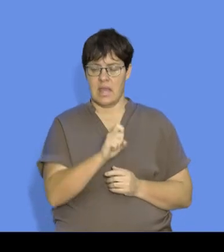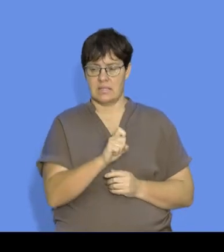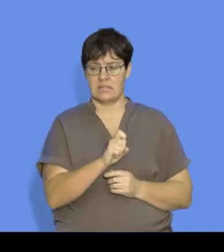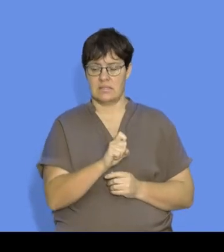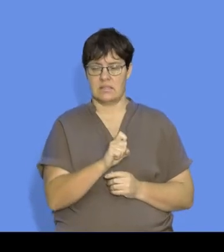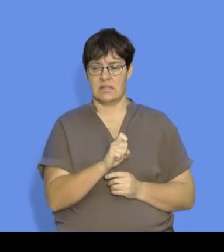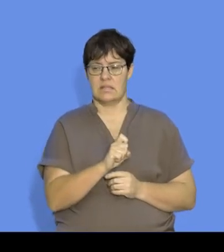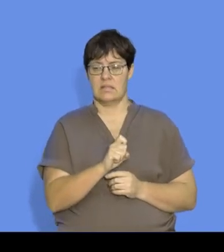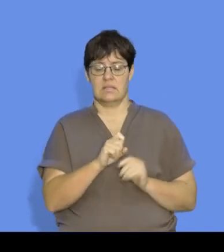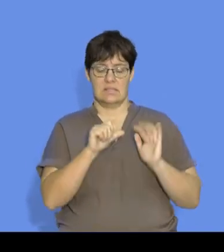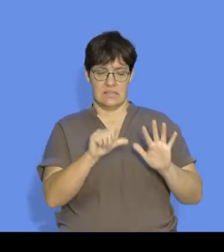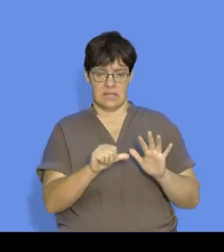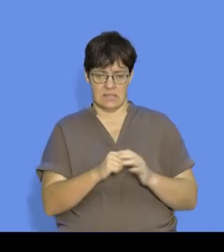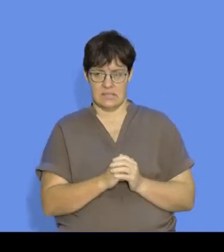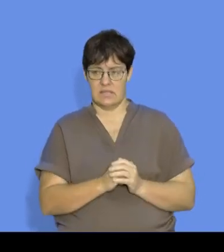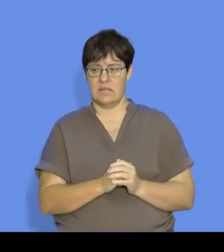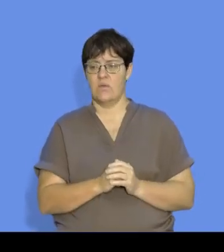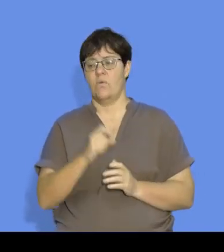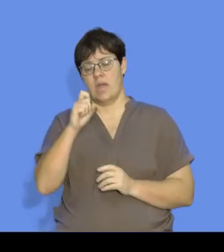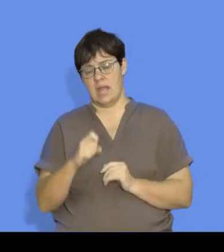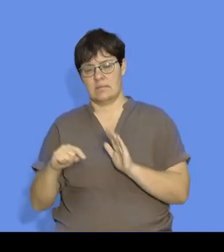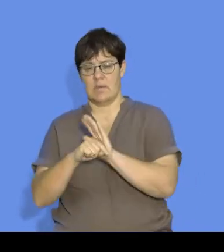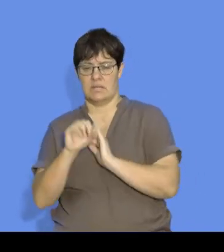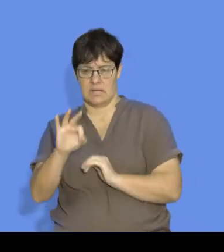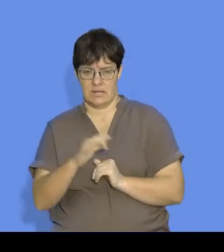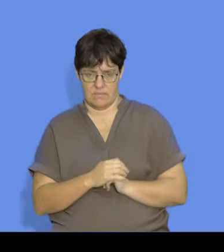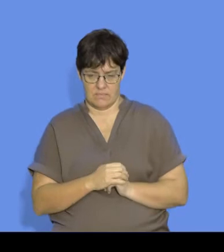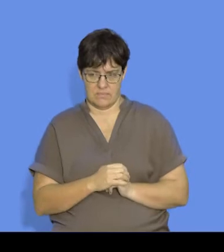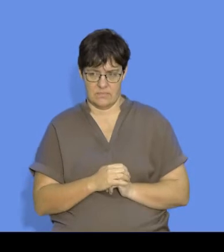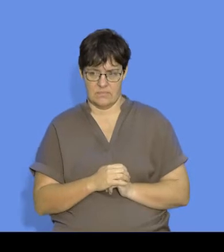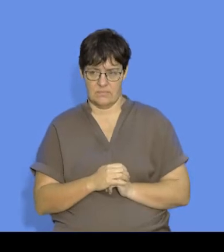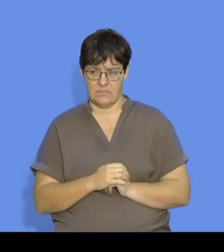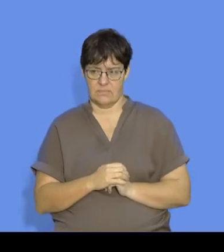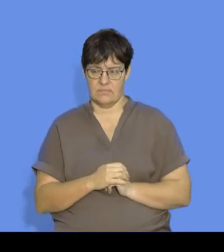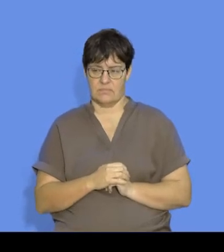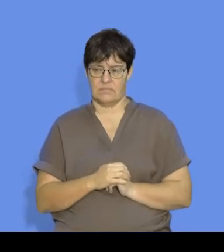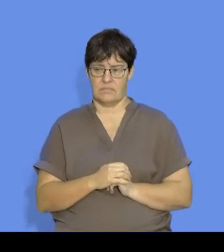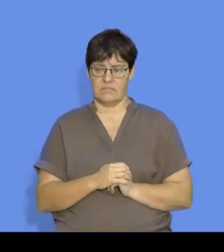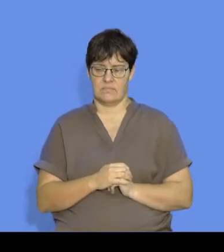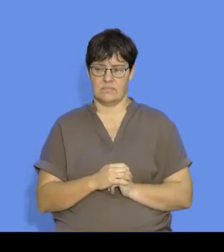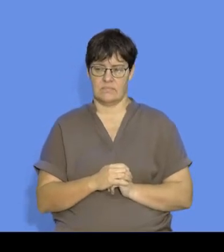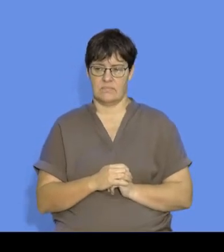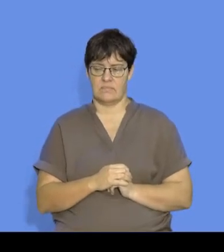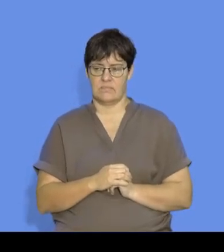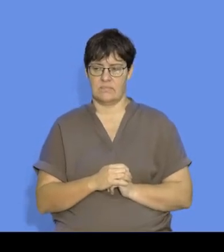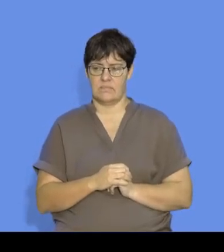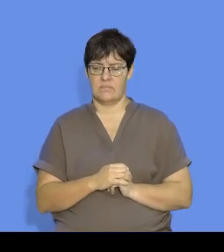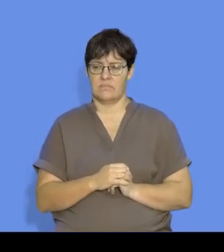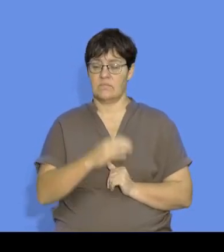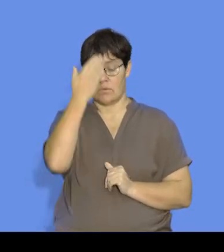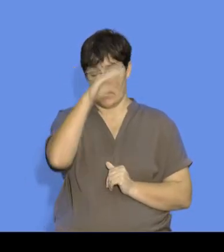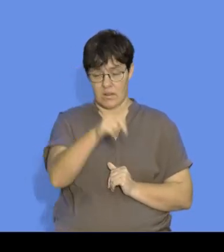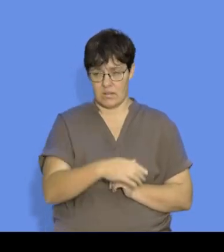therefore, your x-intercept will be x is equals to positive 6 or x is equals to minus